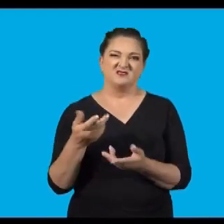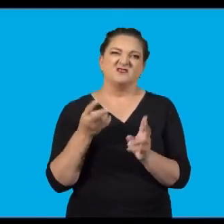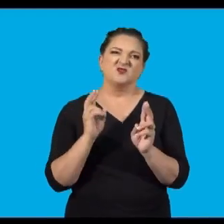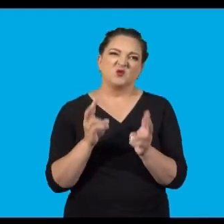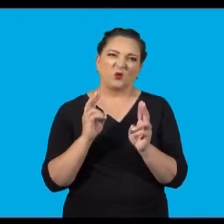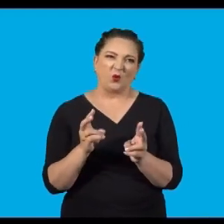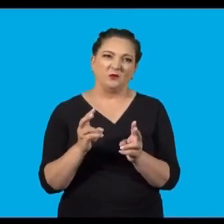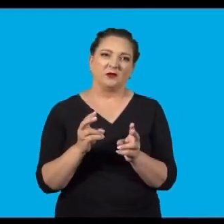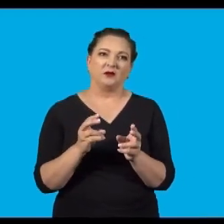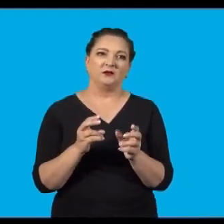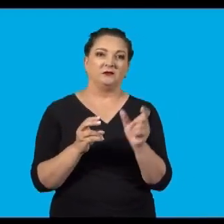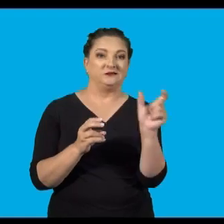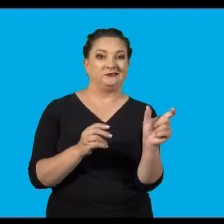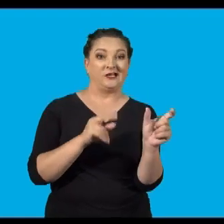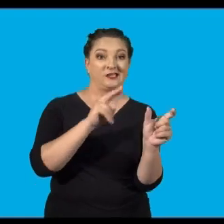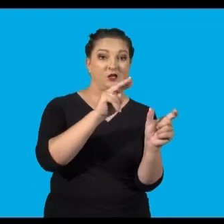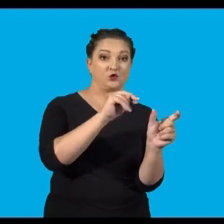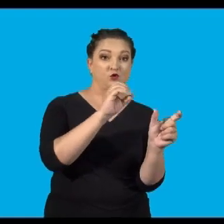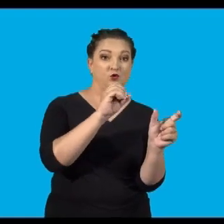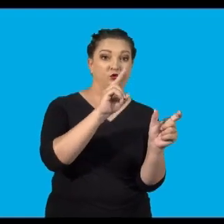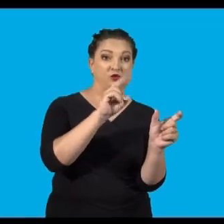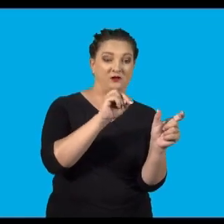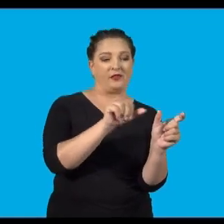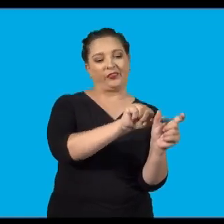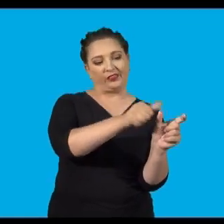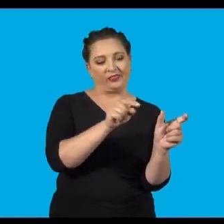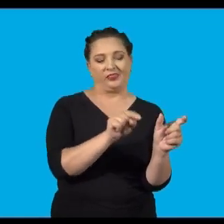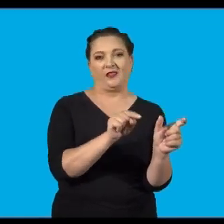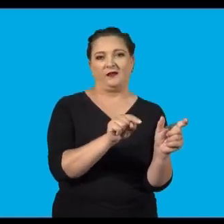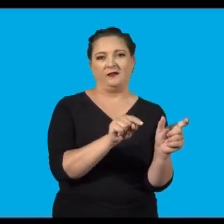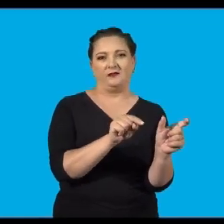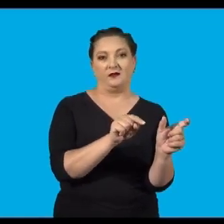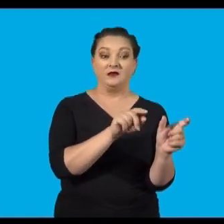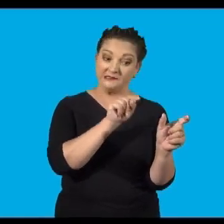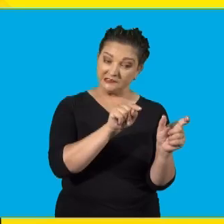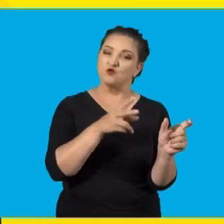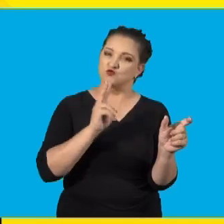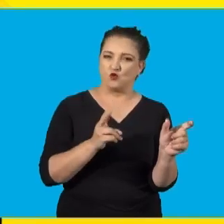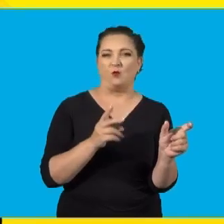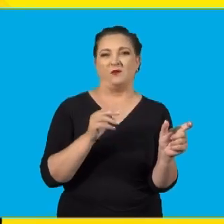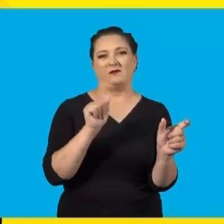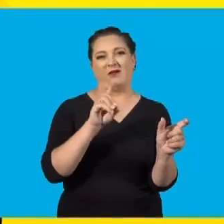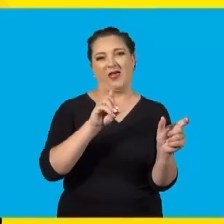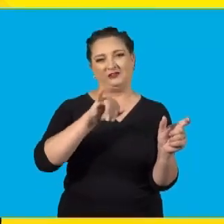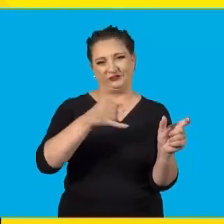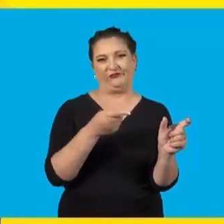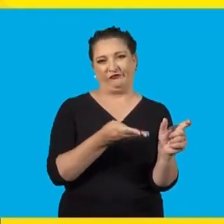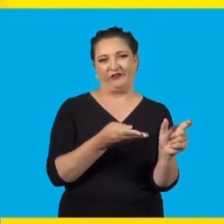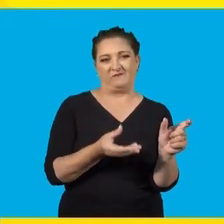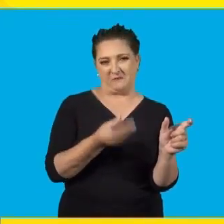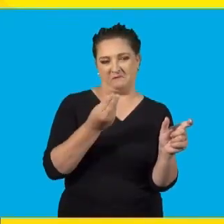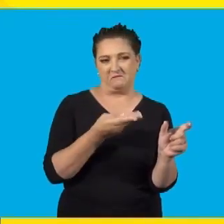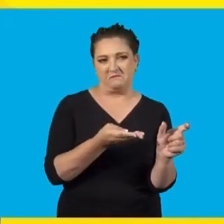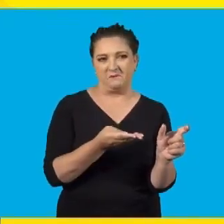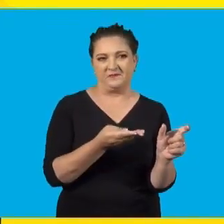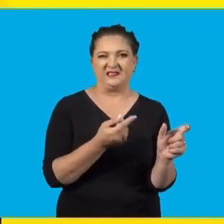hint, your adjective normally appears behind your noun. So in most cases, look behind your noun, you'll find an